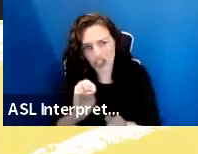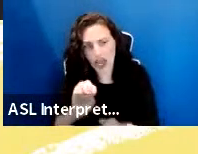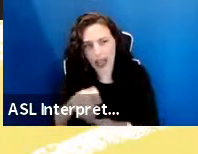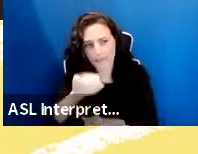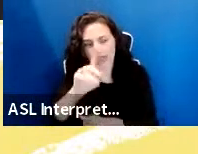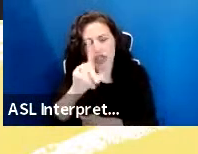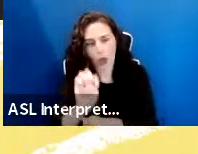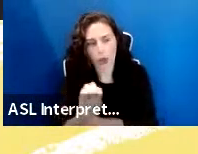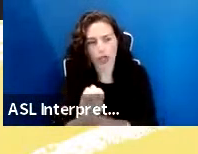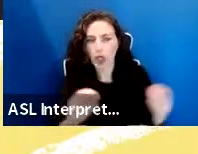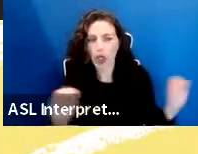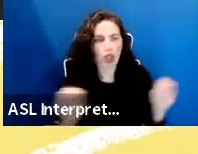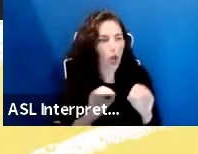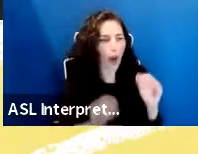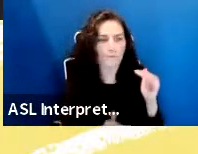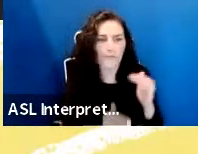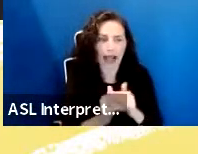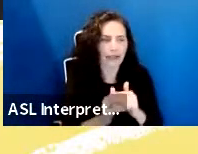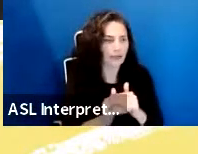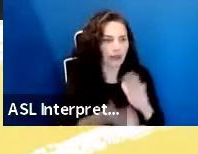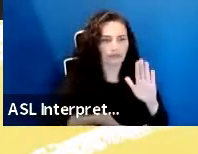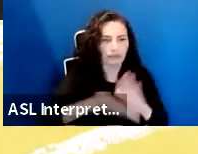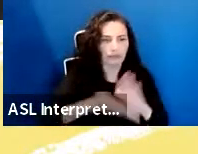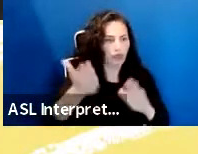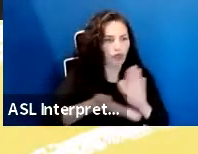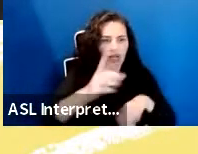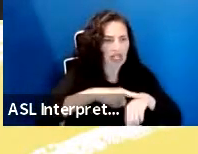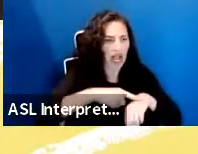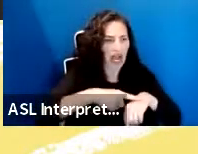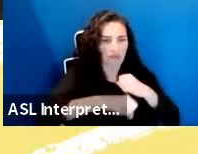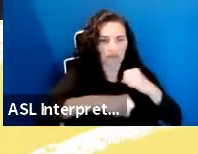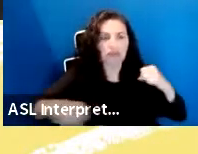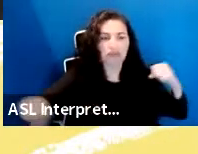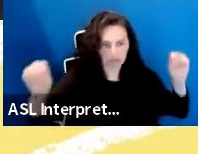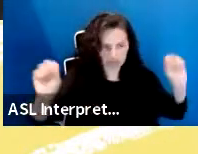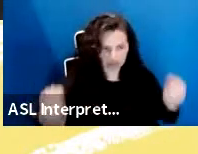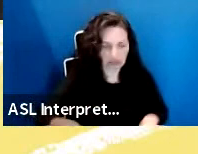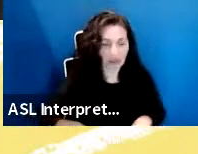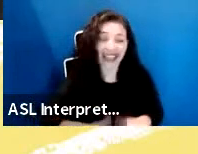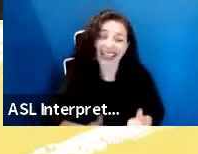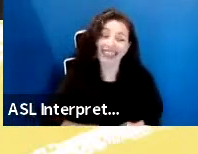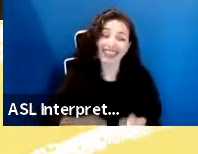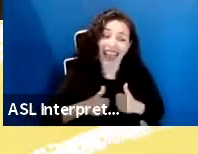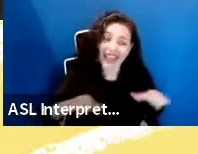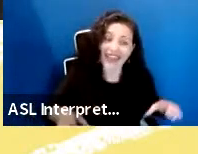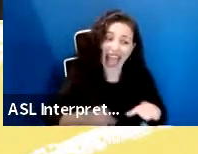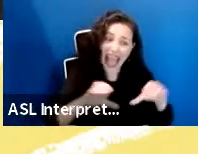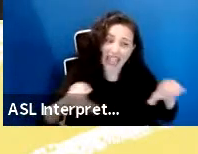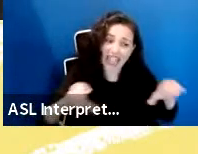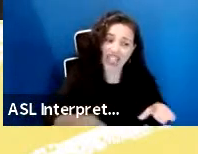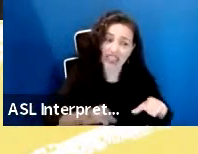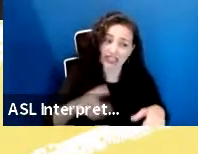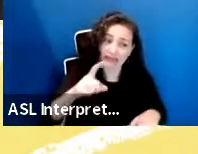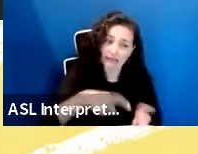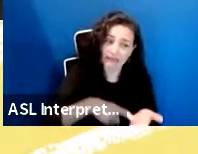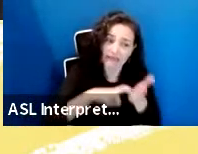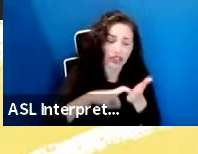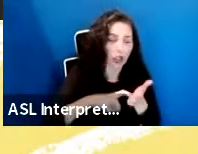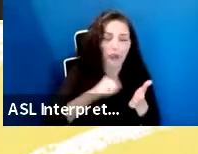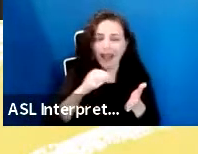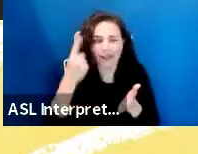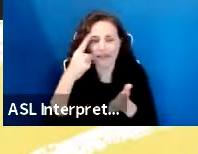length. It can be any time. This is a live action, so it does not really be appropriate for anyone who's looking to do